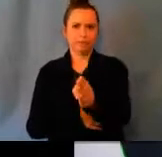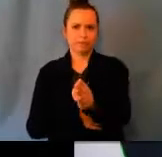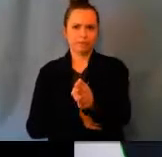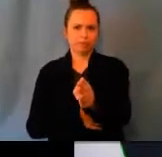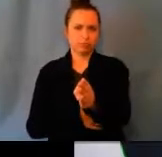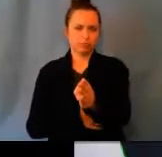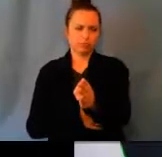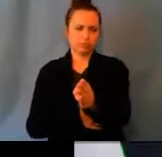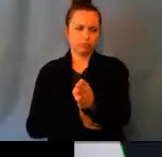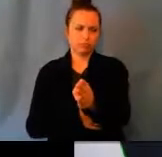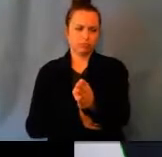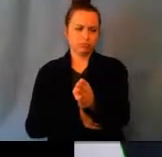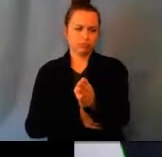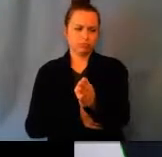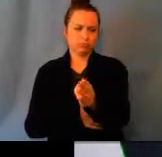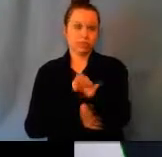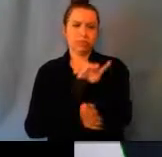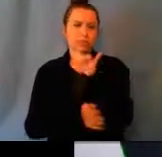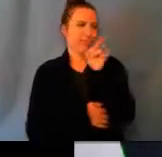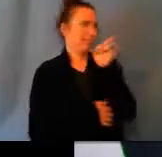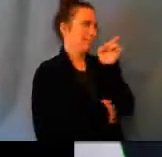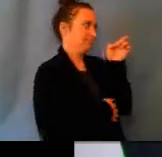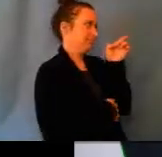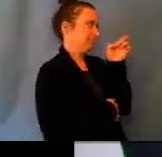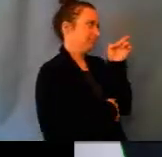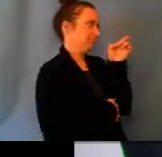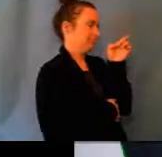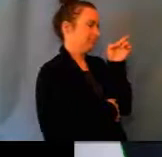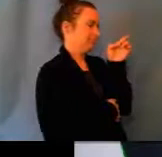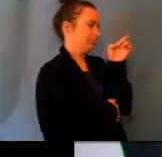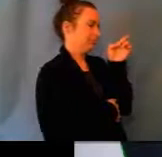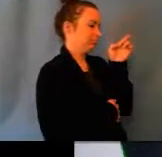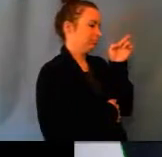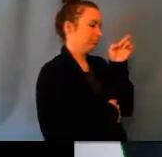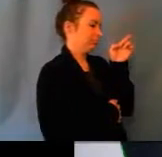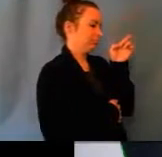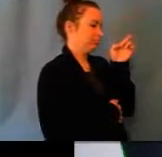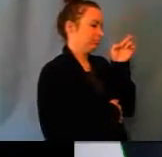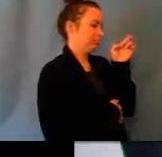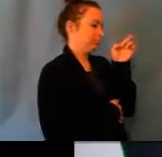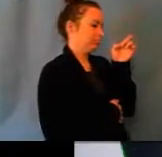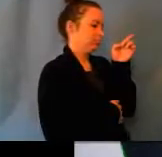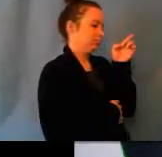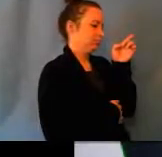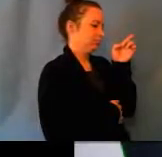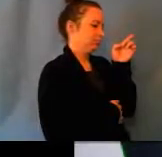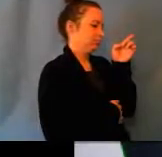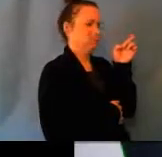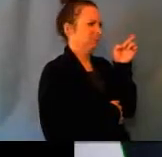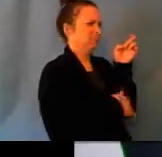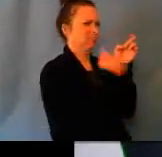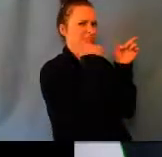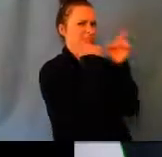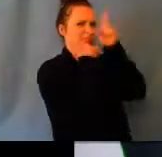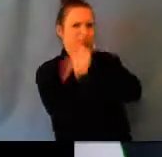in a straight line, like this, and not zigzaggy, like